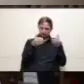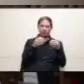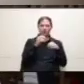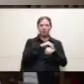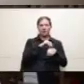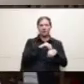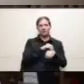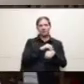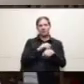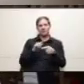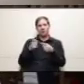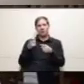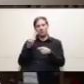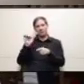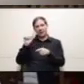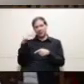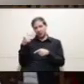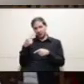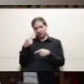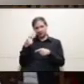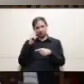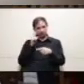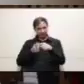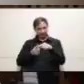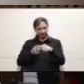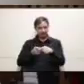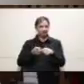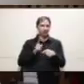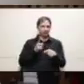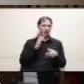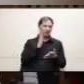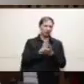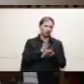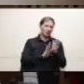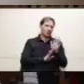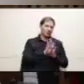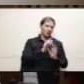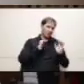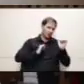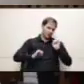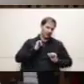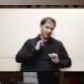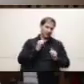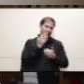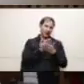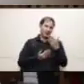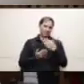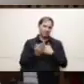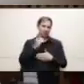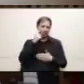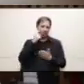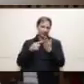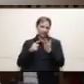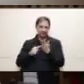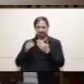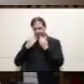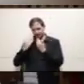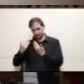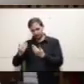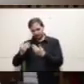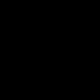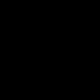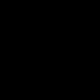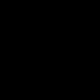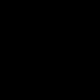raised by the Auditor General and ensuring that it improves its performance and audit outcomes. Thank you very much, Honorable Chair.